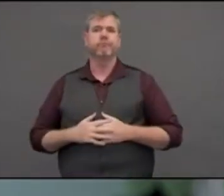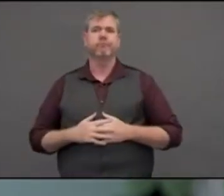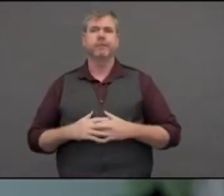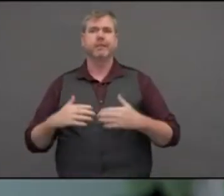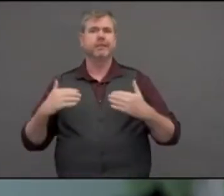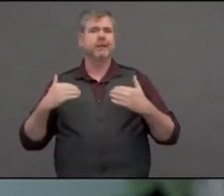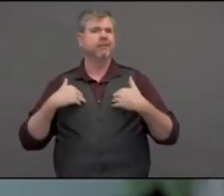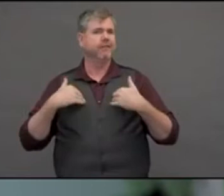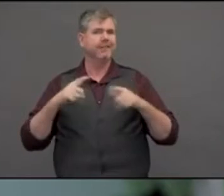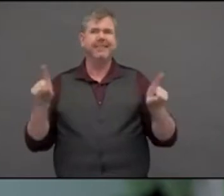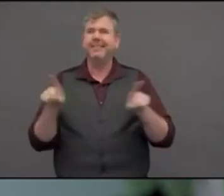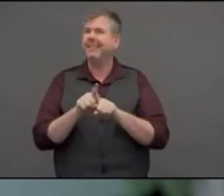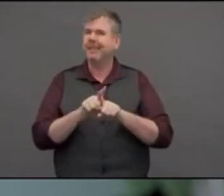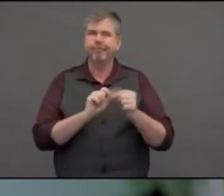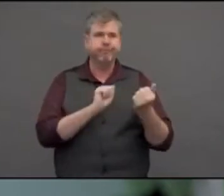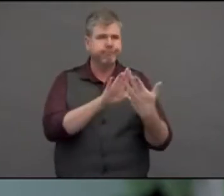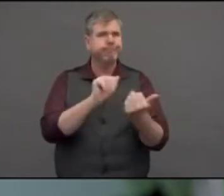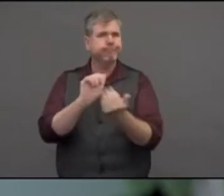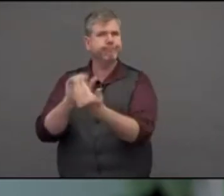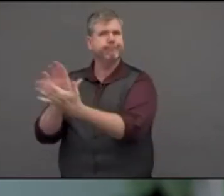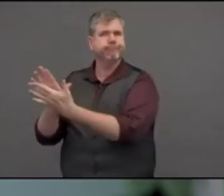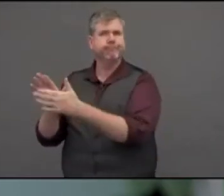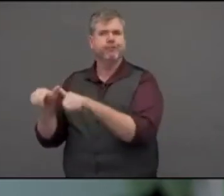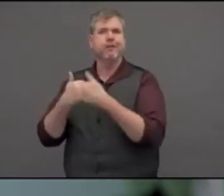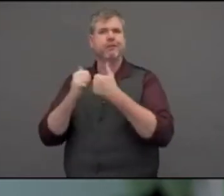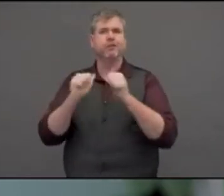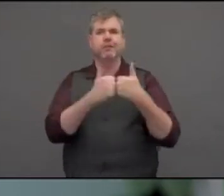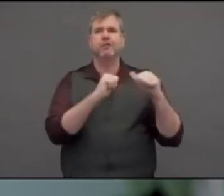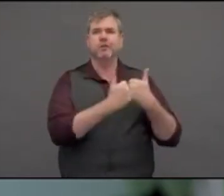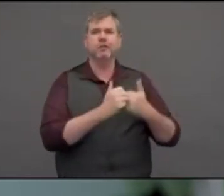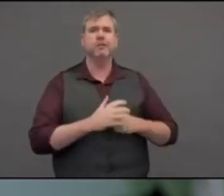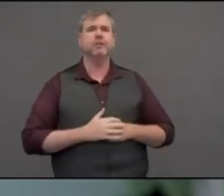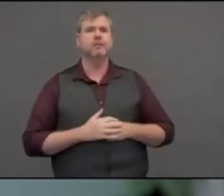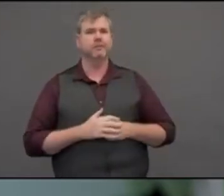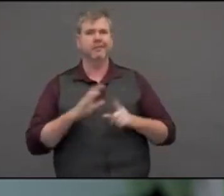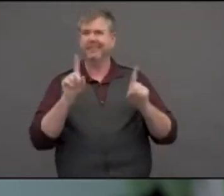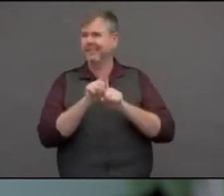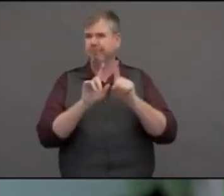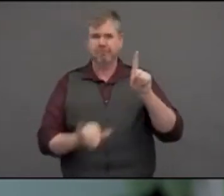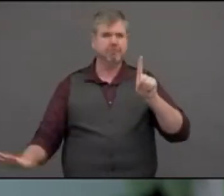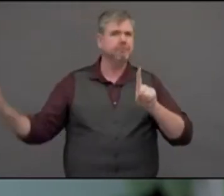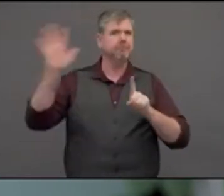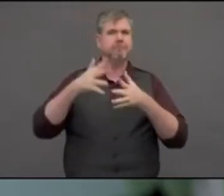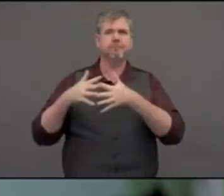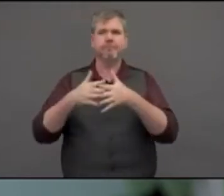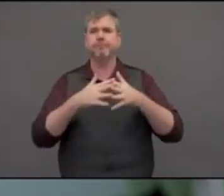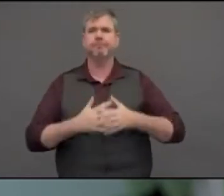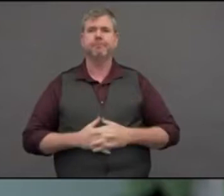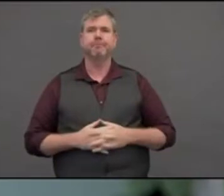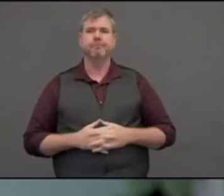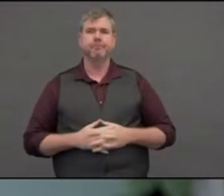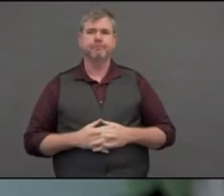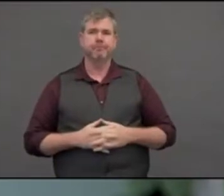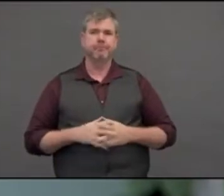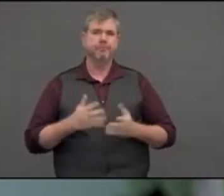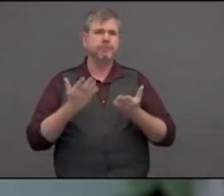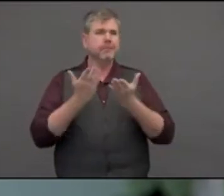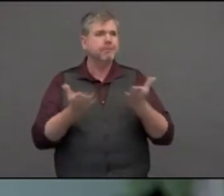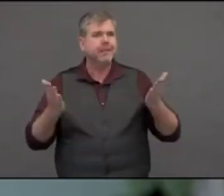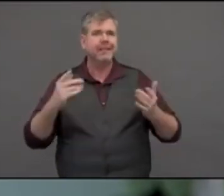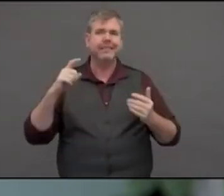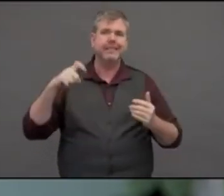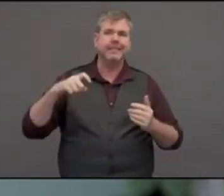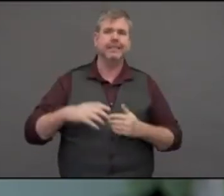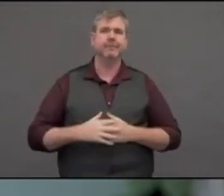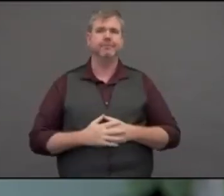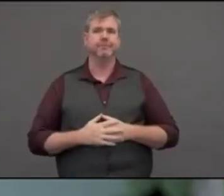challenges nationwide in having access to reagents, to supplies that are needed. Turnaround times